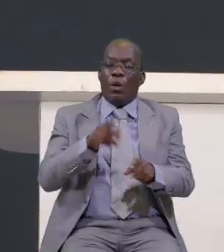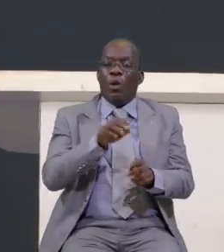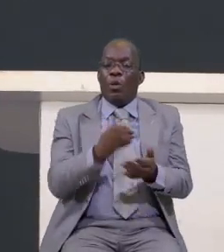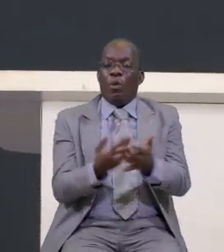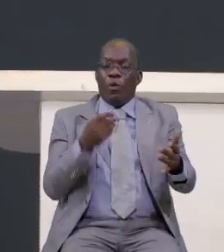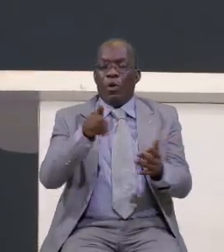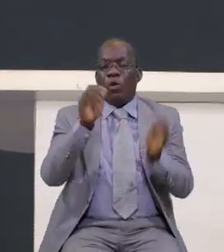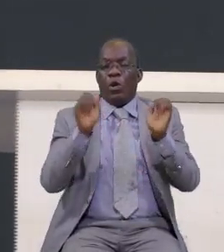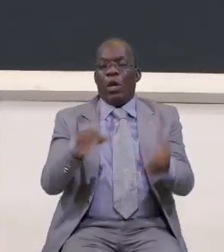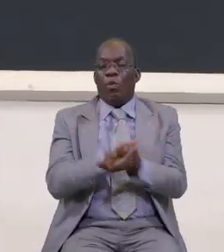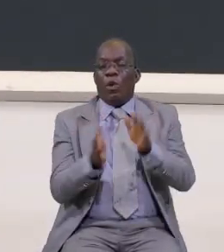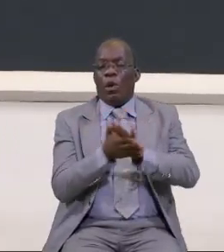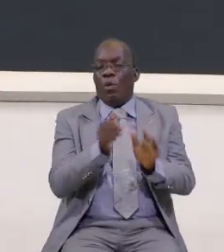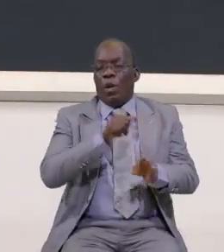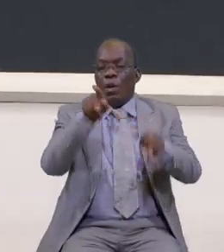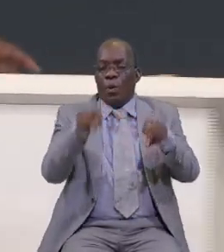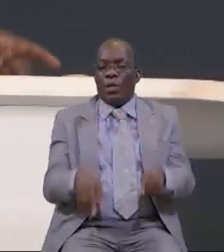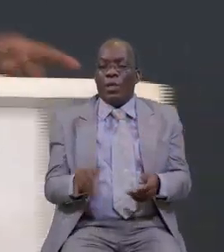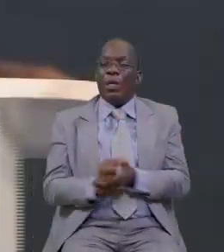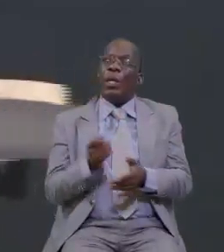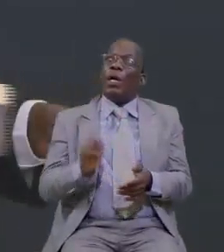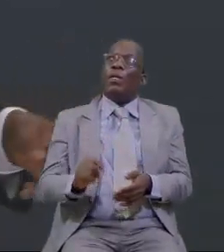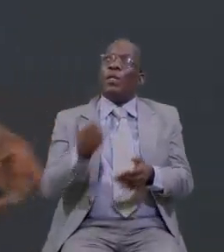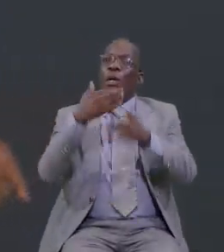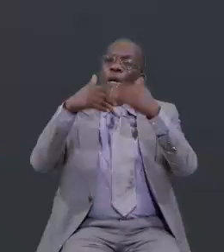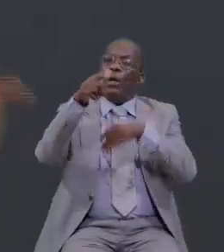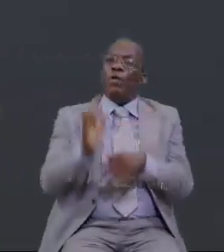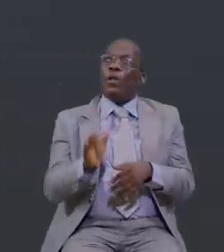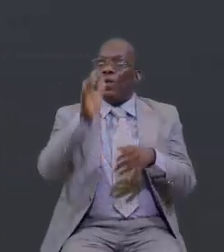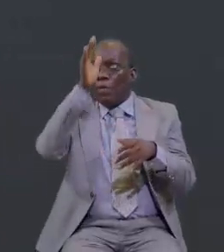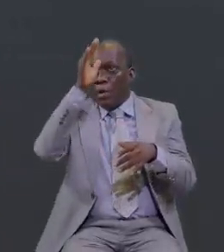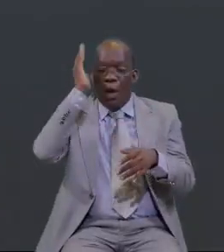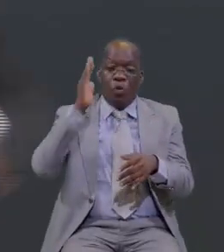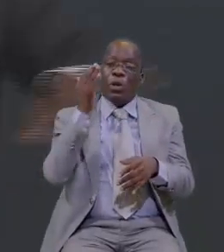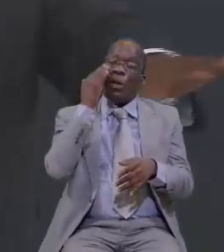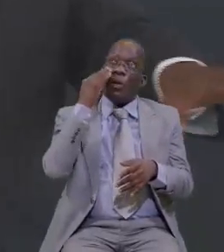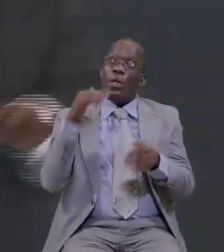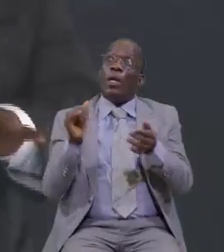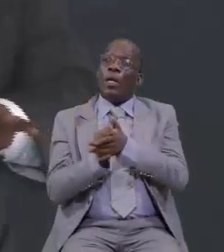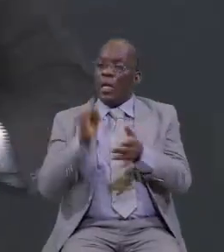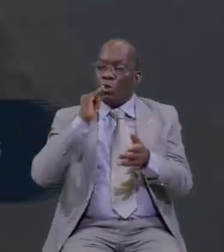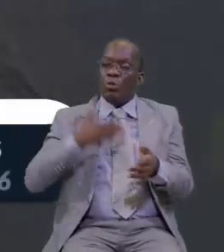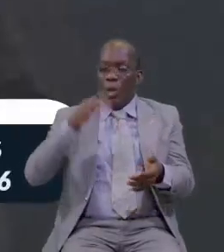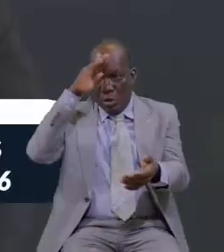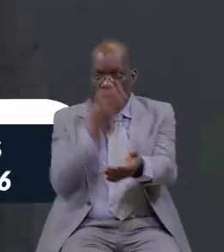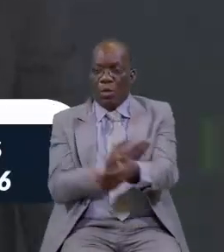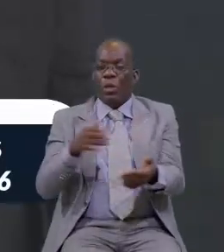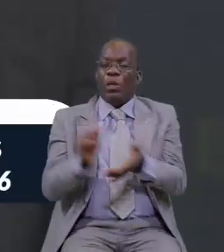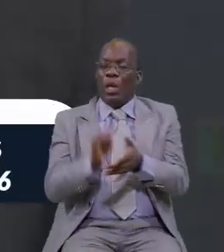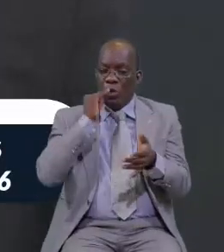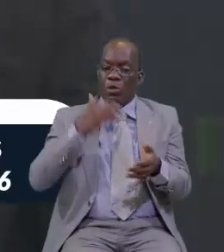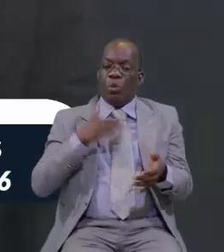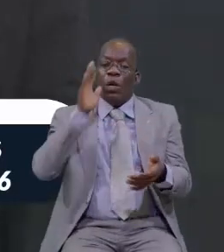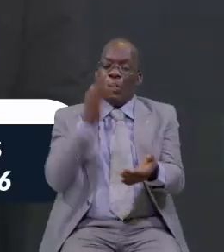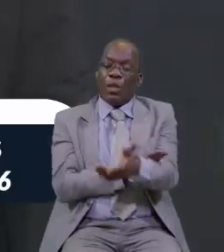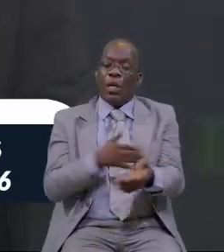the Heavenly Father will recognize and say, that's my son, that's my daughter, that's a child of God, you would